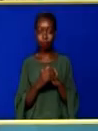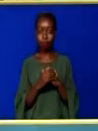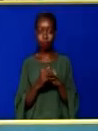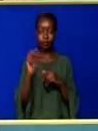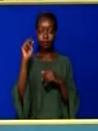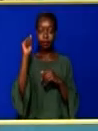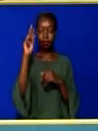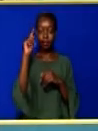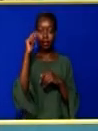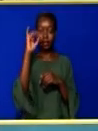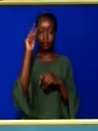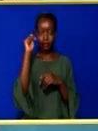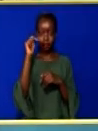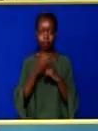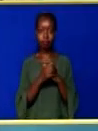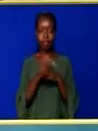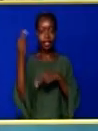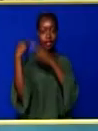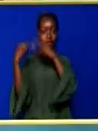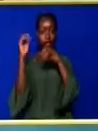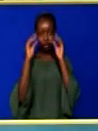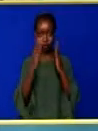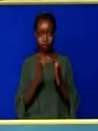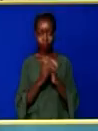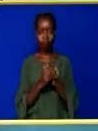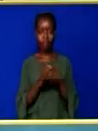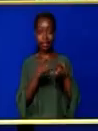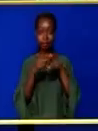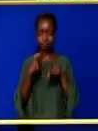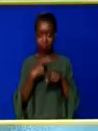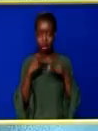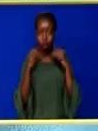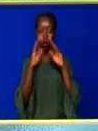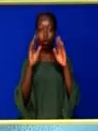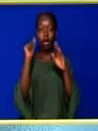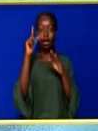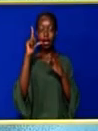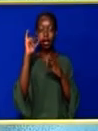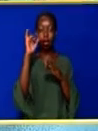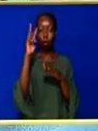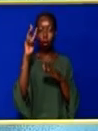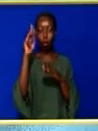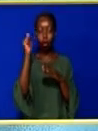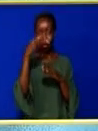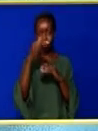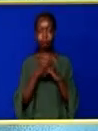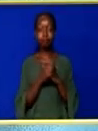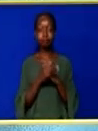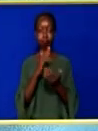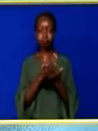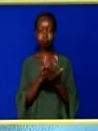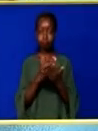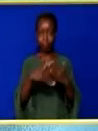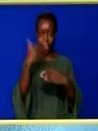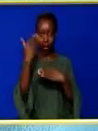Martin Odoyo. Martin Odoyo. The history teacher. The history teacher. And of course, I'm your host, Aliwa David. Definitely after all